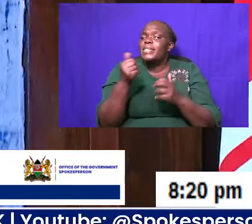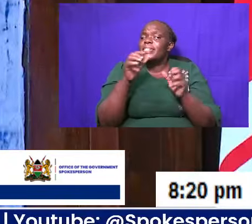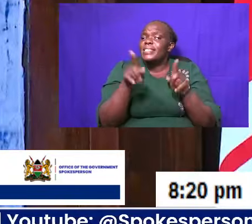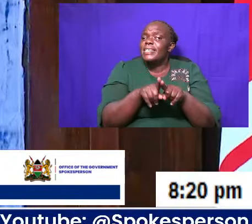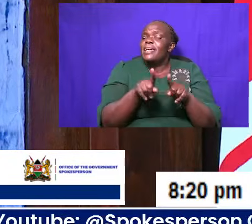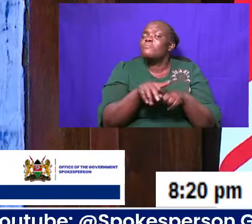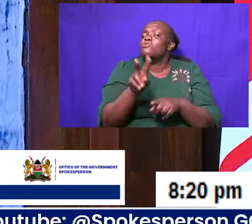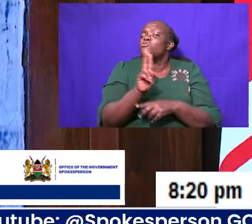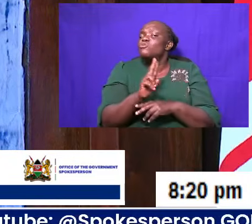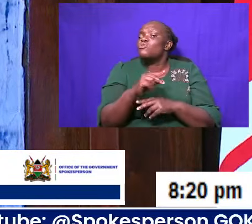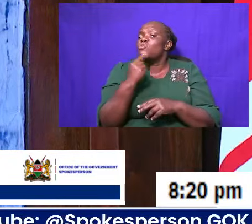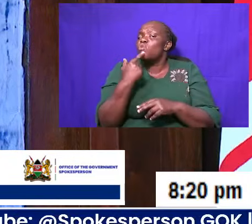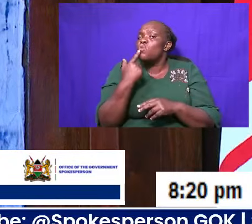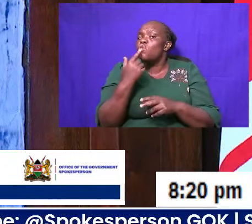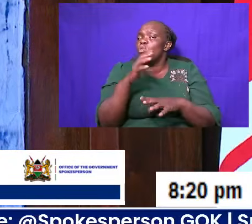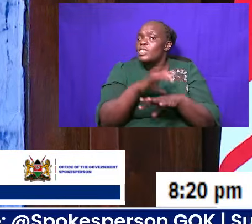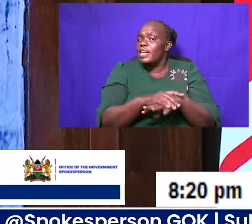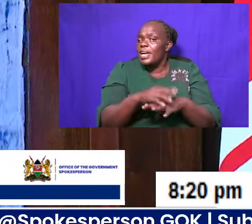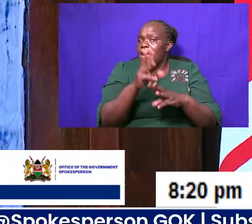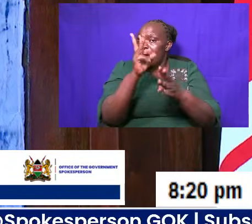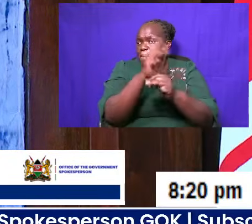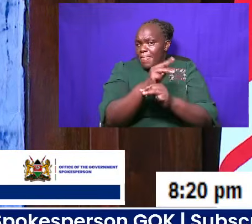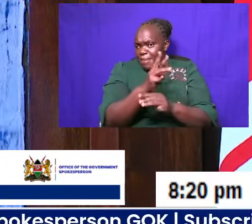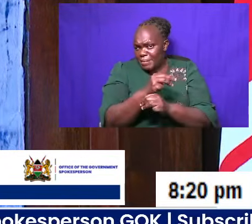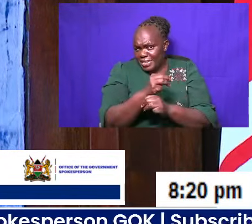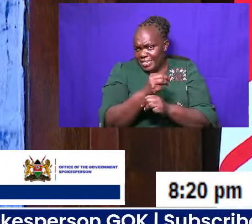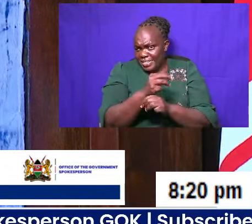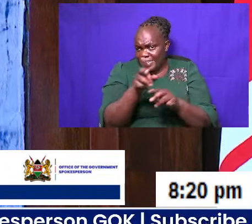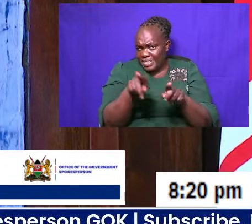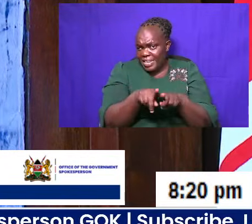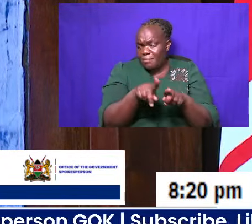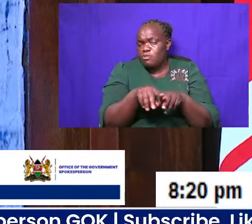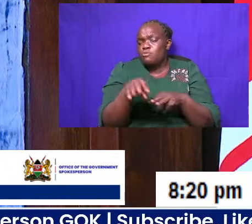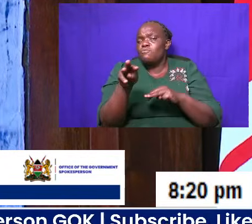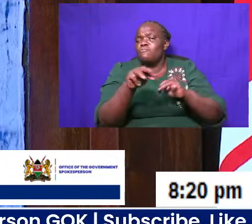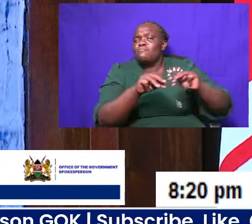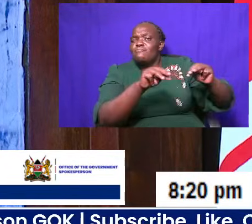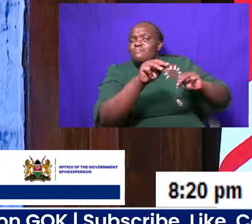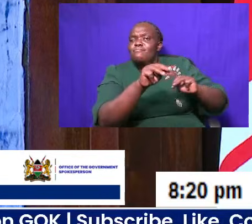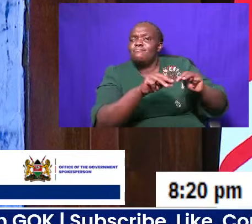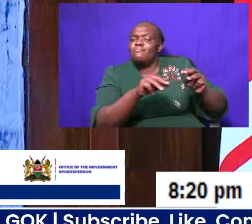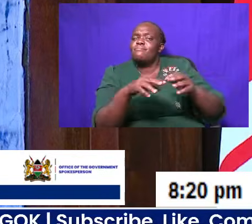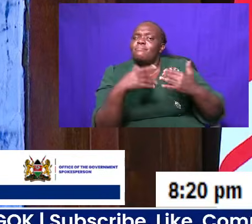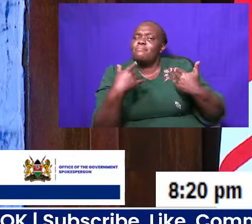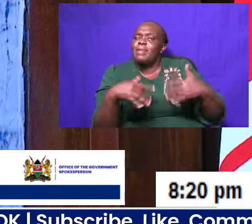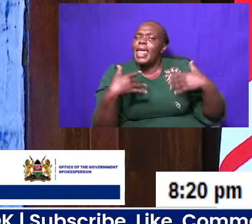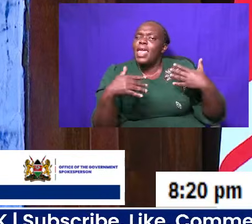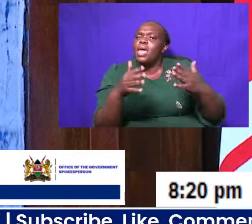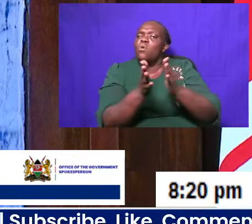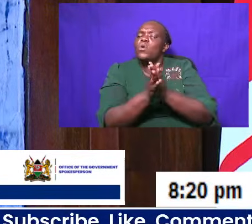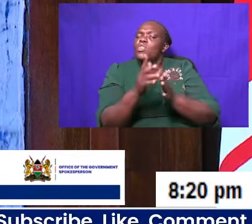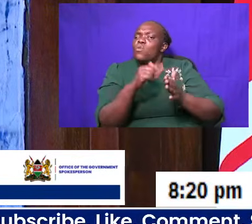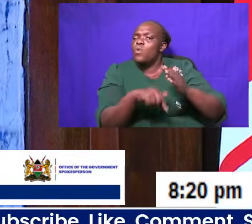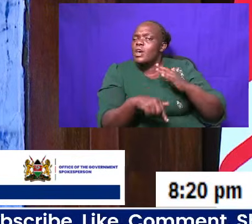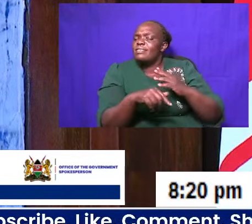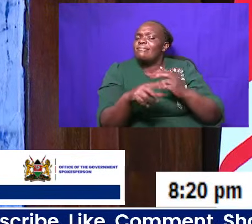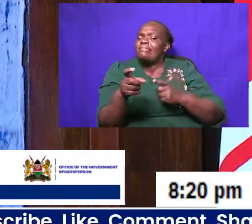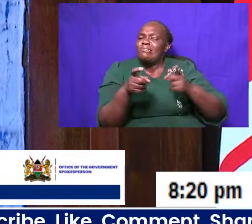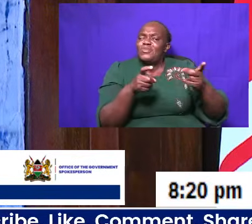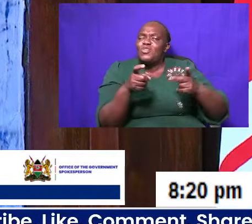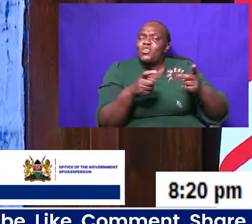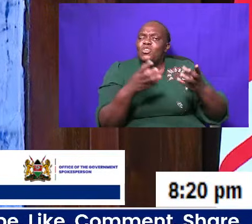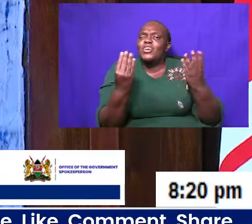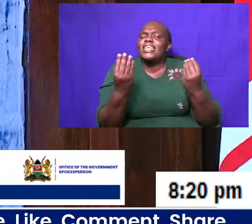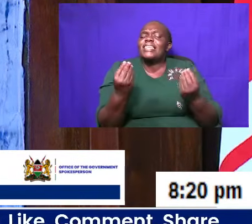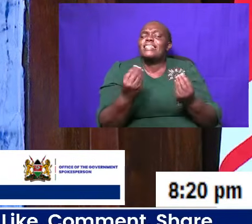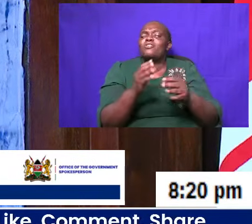the one that is best? So of course in mathematics you model, you're playing with coding. It's a very